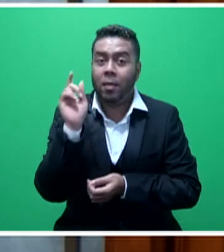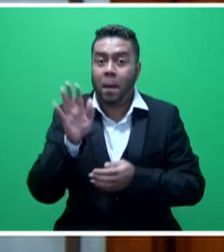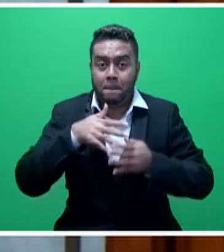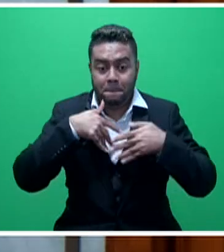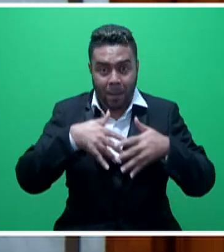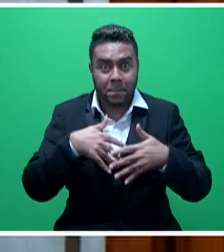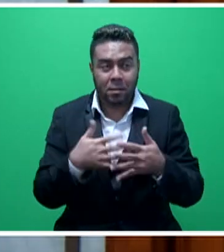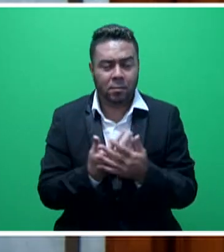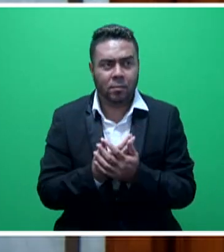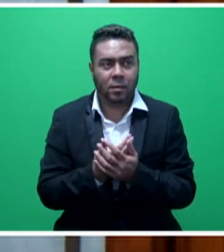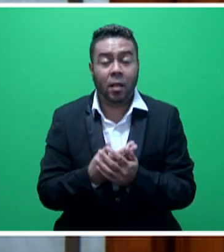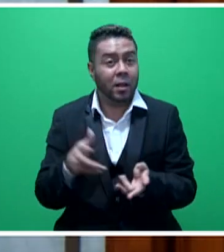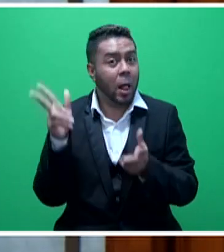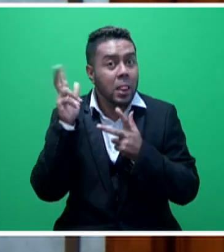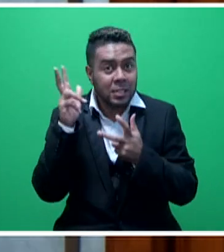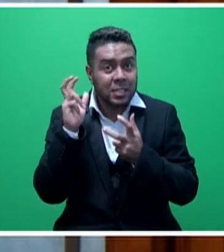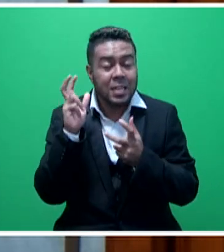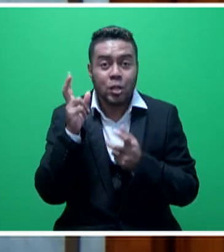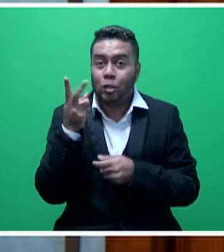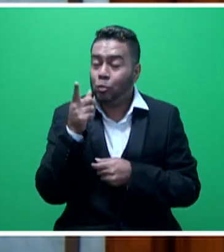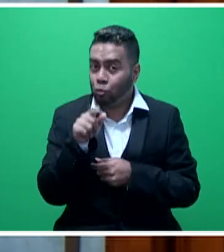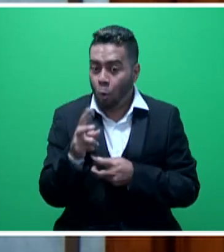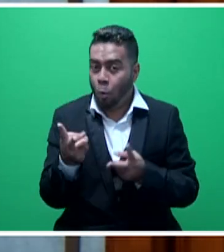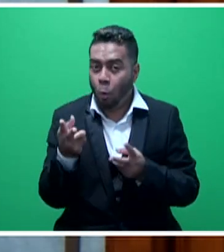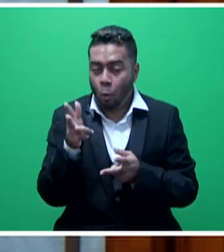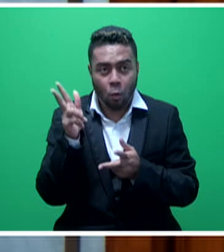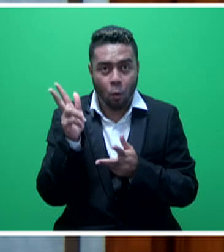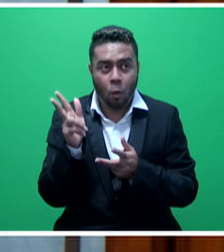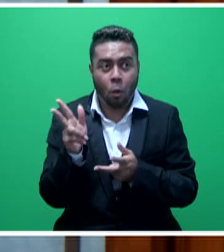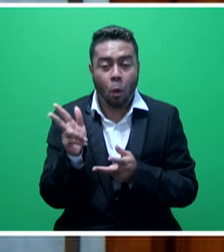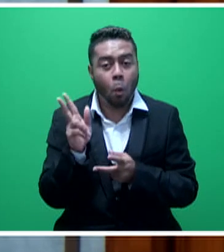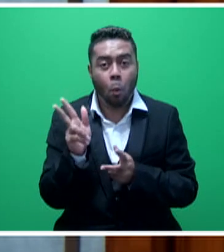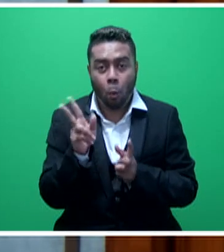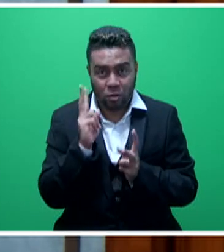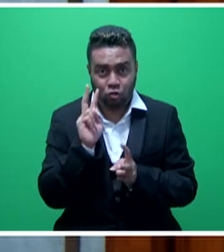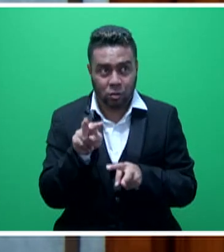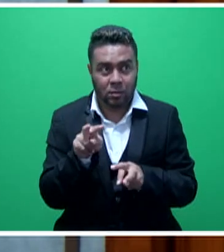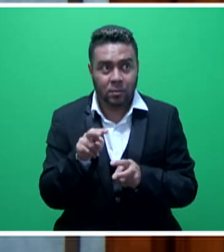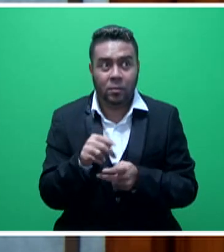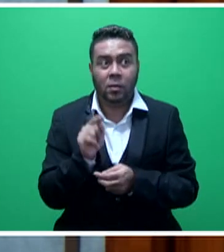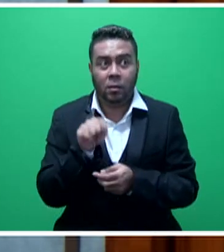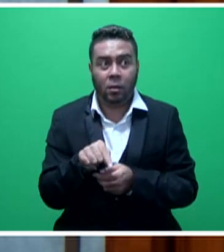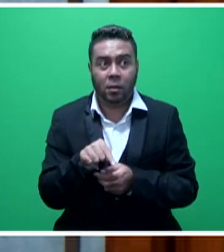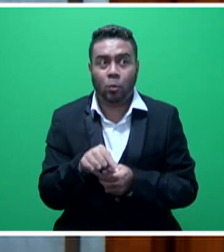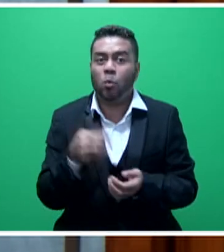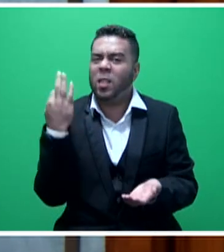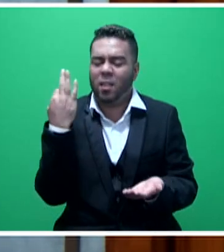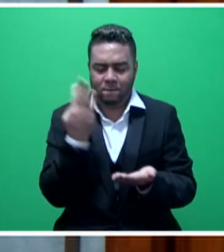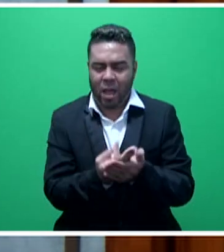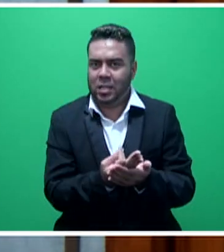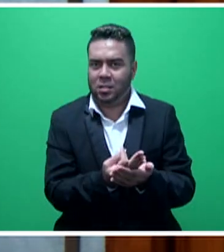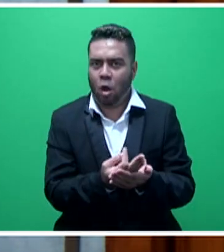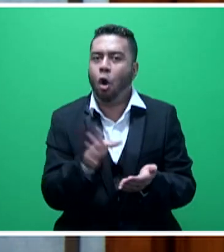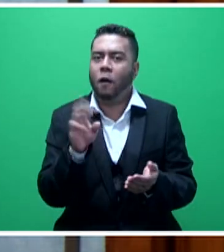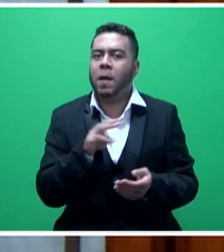at large that are listening to this hearing, bring it up to speed with facts of